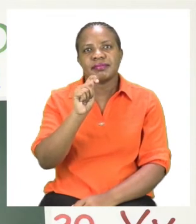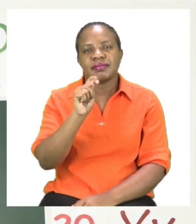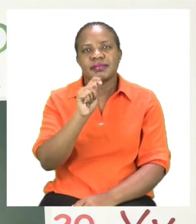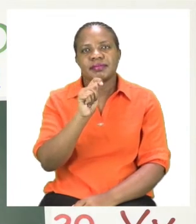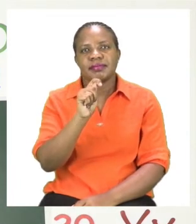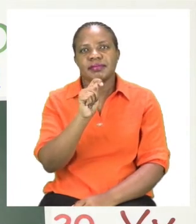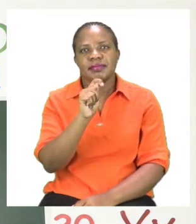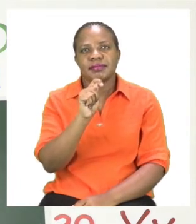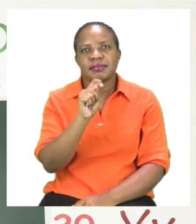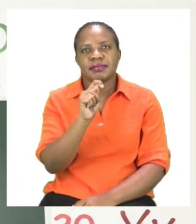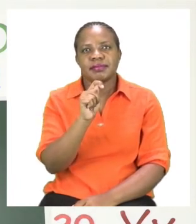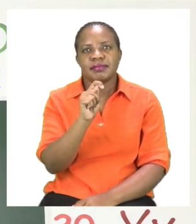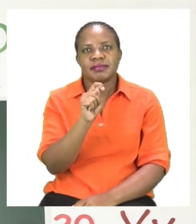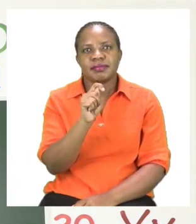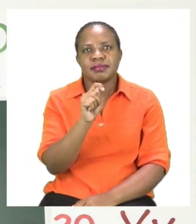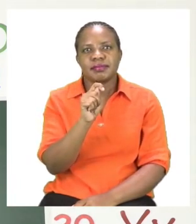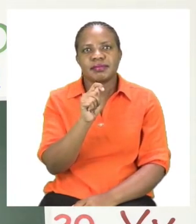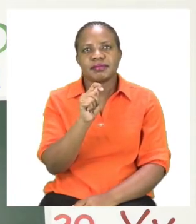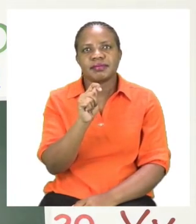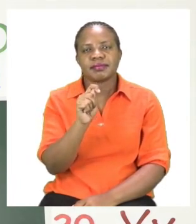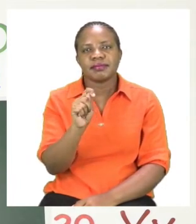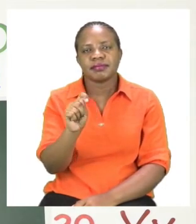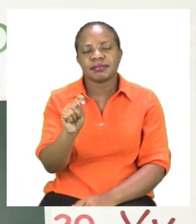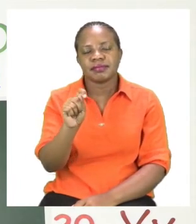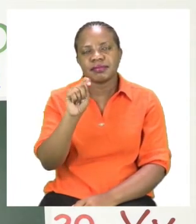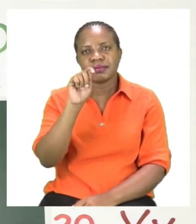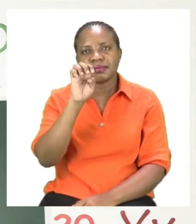and then we have our E,